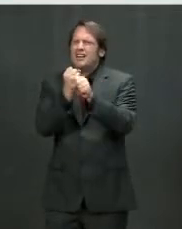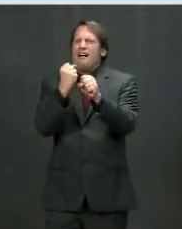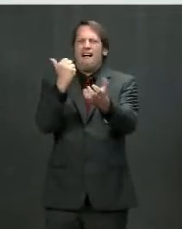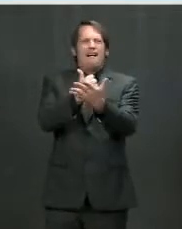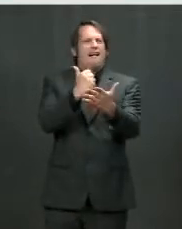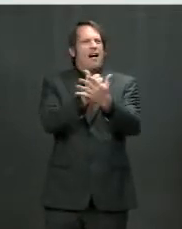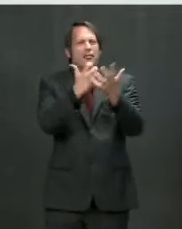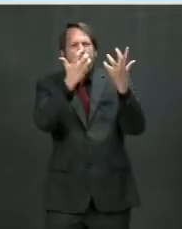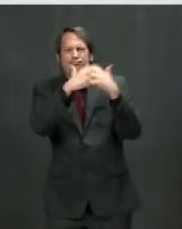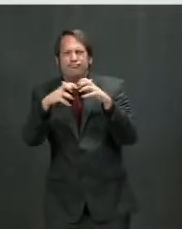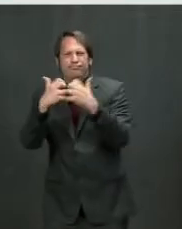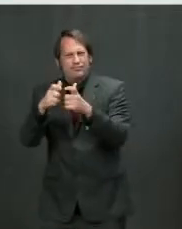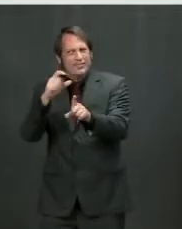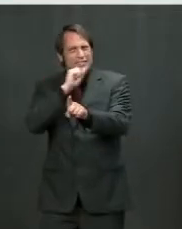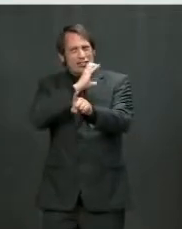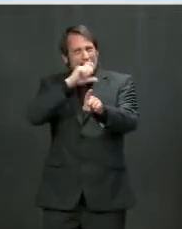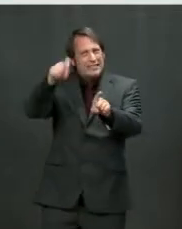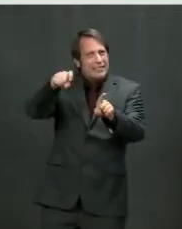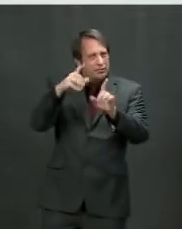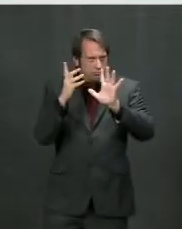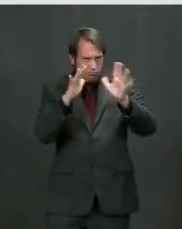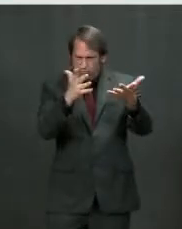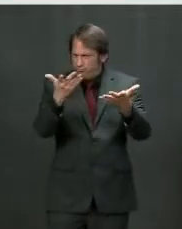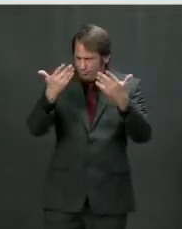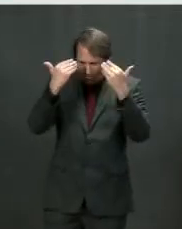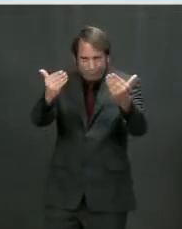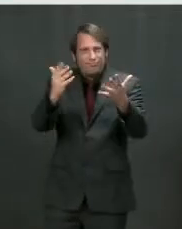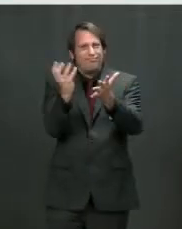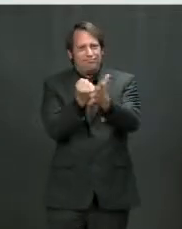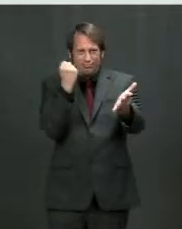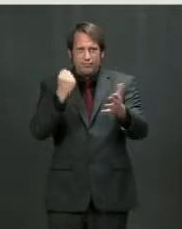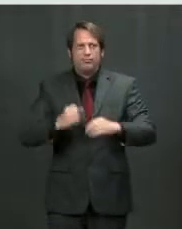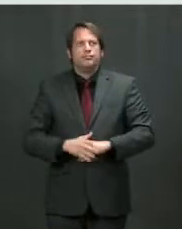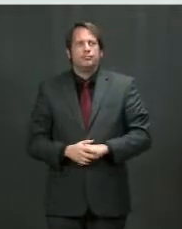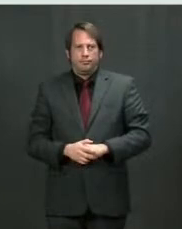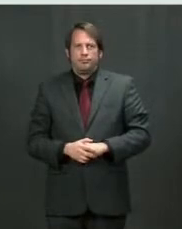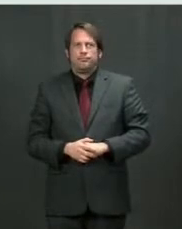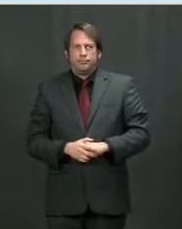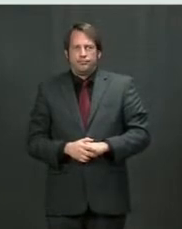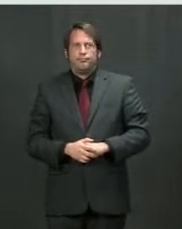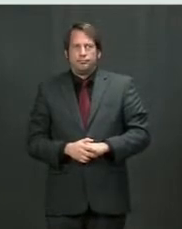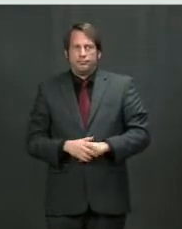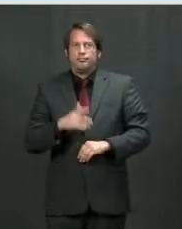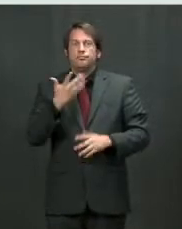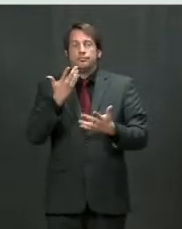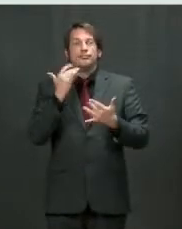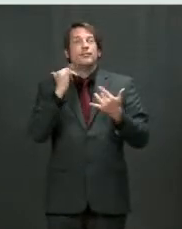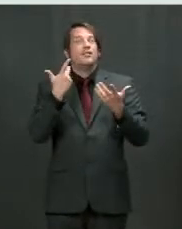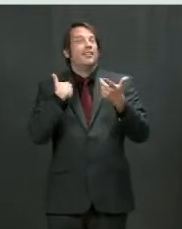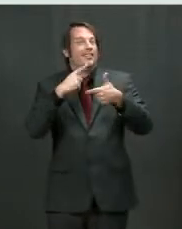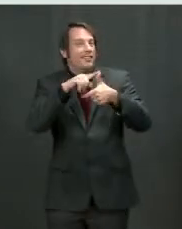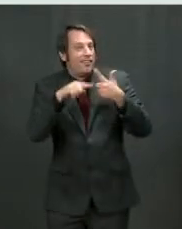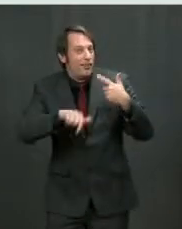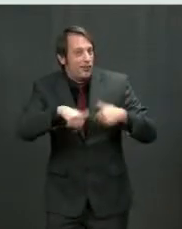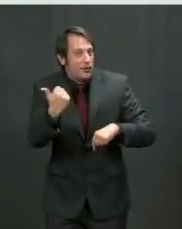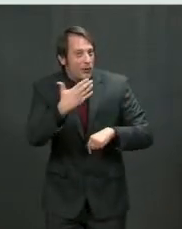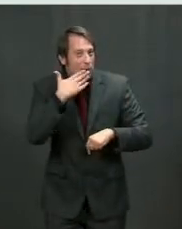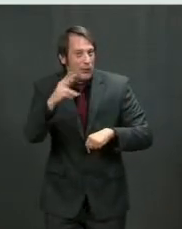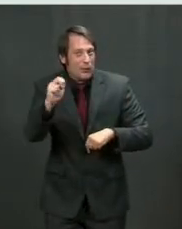need transportation or other help. The good news is that there are more and more locations in more places available for